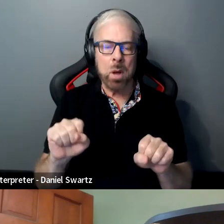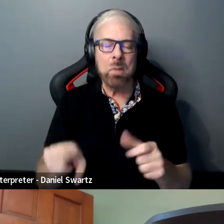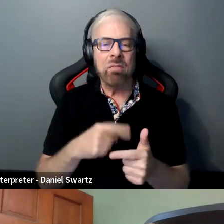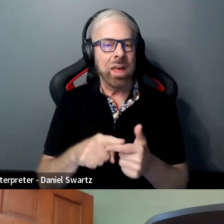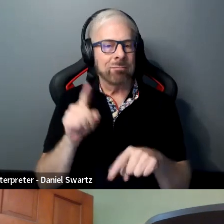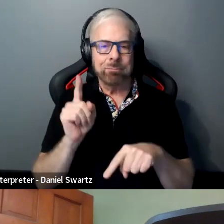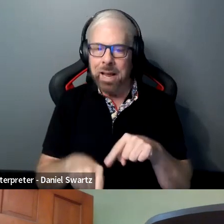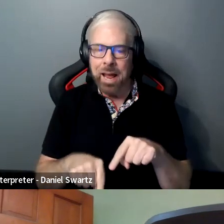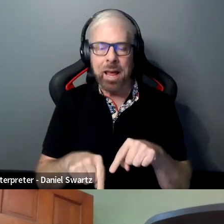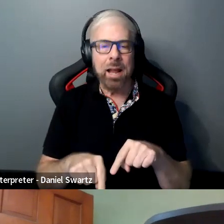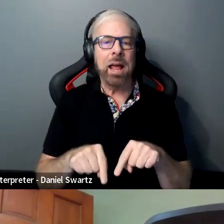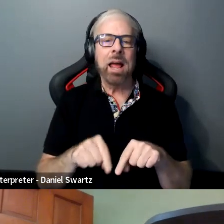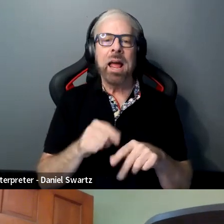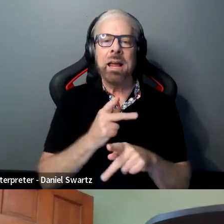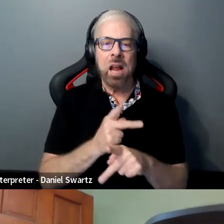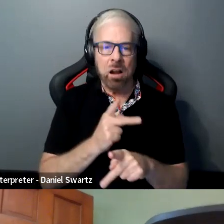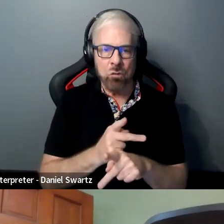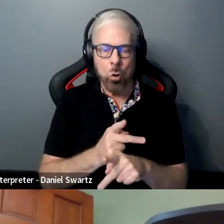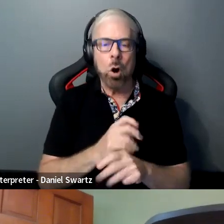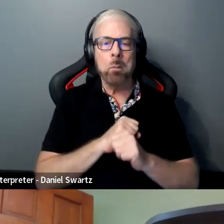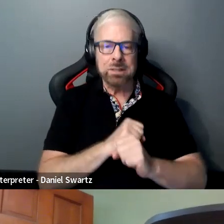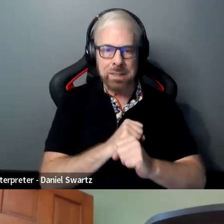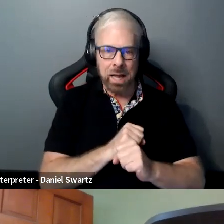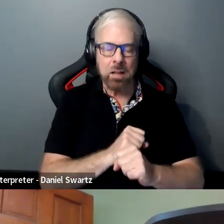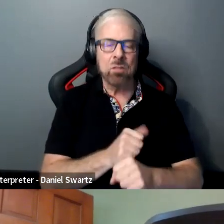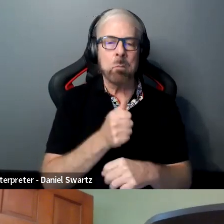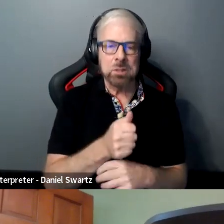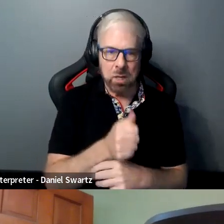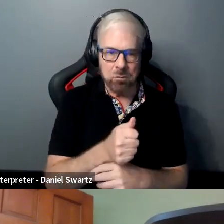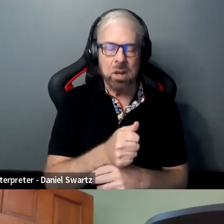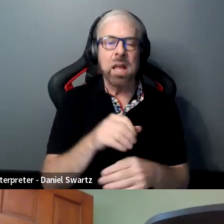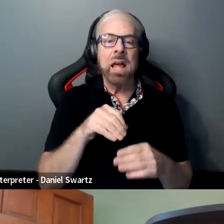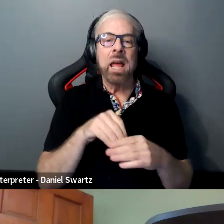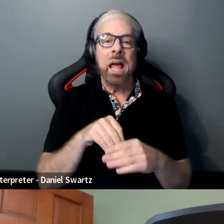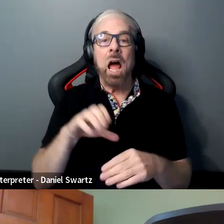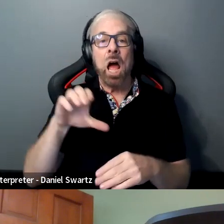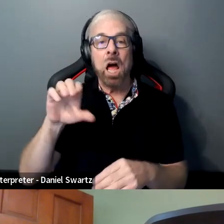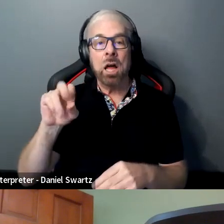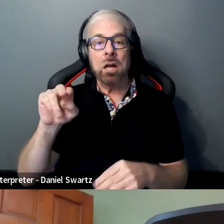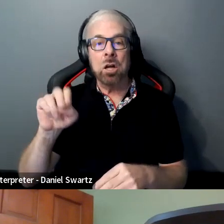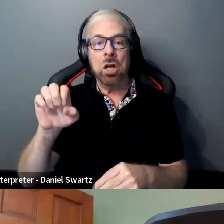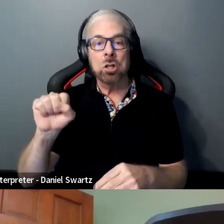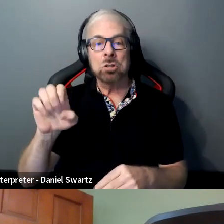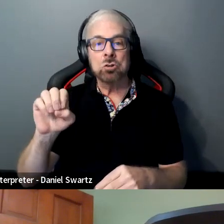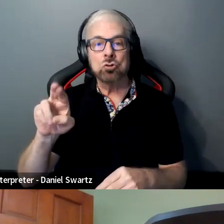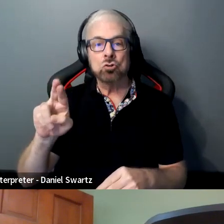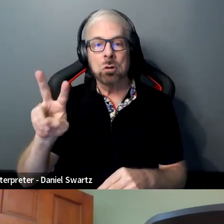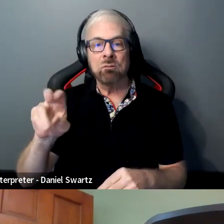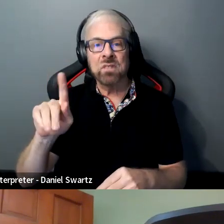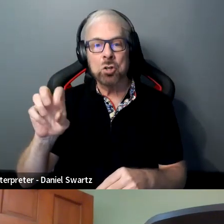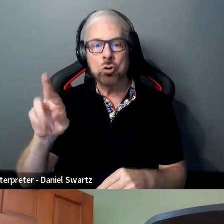for and protect herself or himself. And a conservator is someone who the court